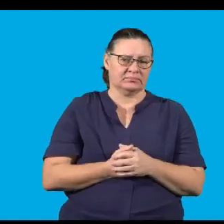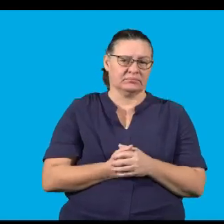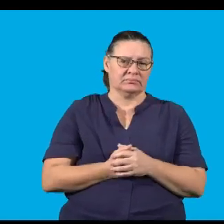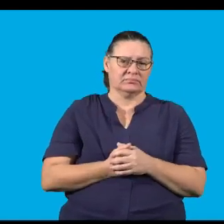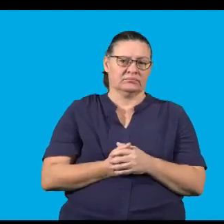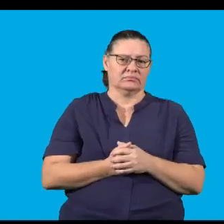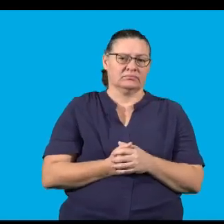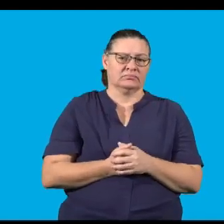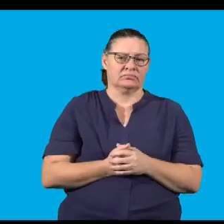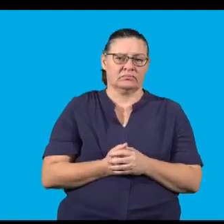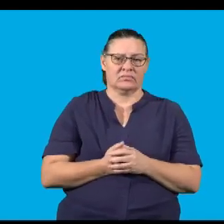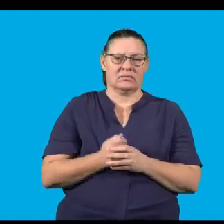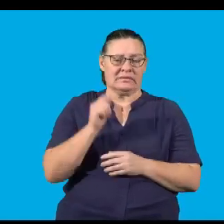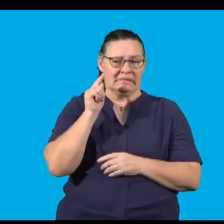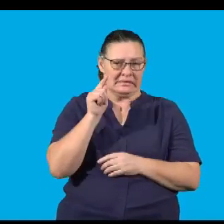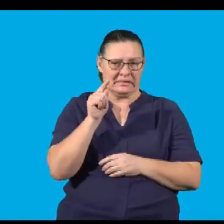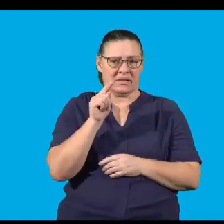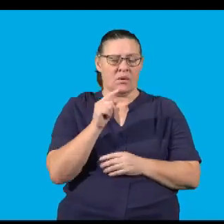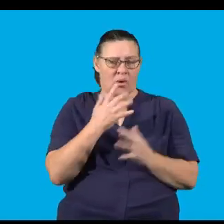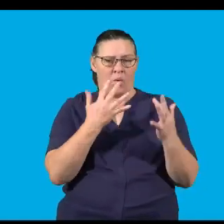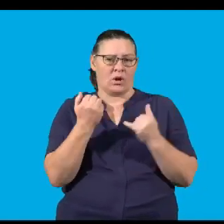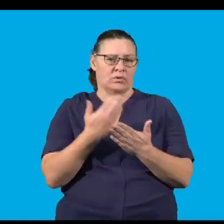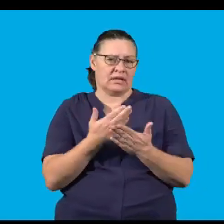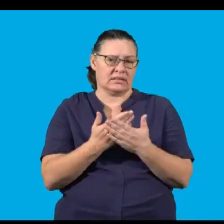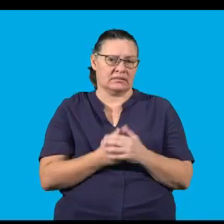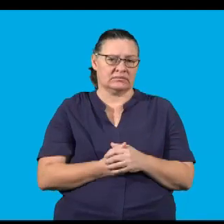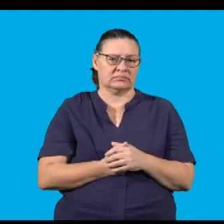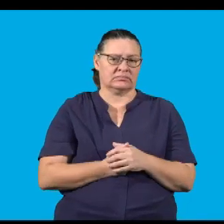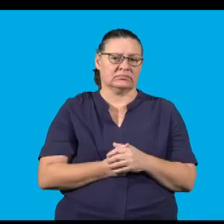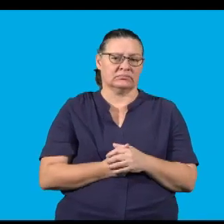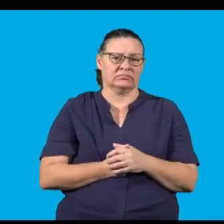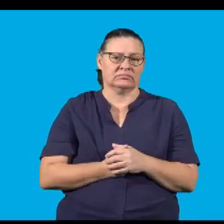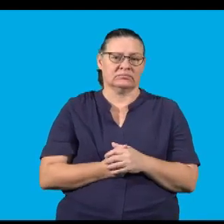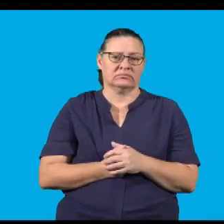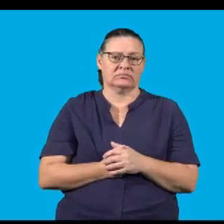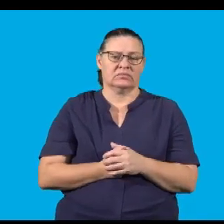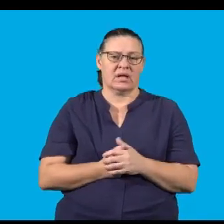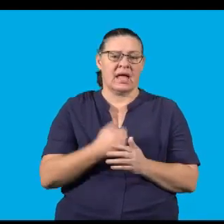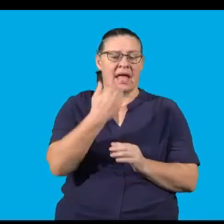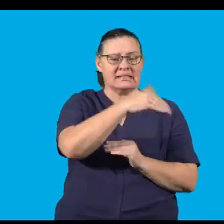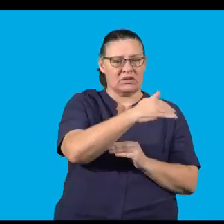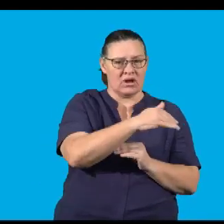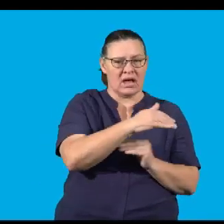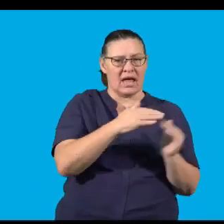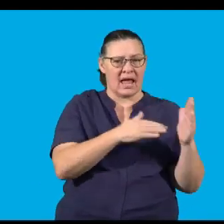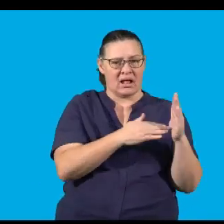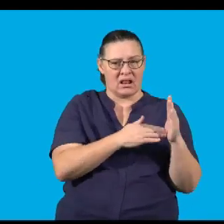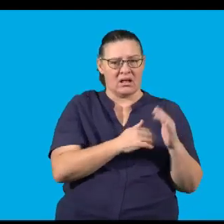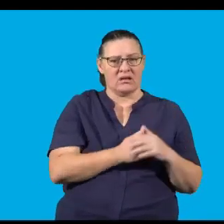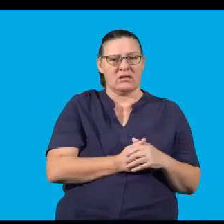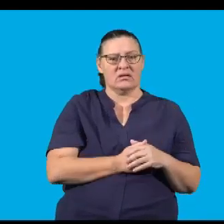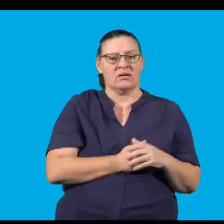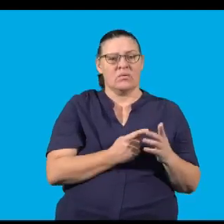work out what this angle here is. Okay, and then using exterior angle of a triangle is equal to sum